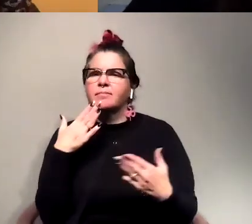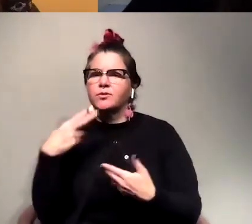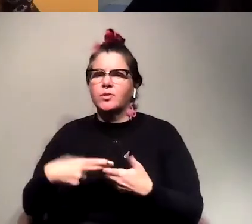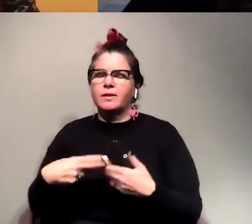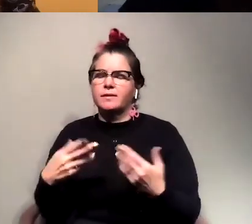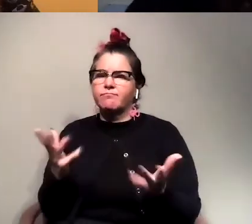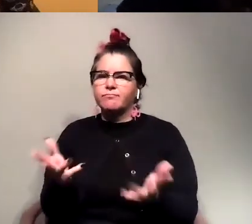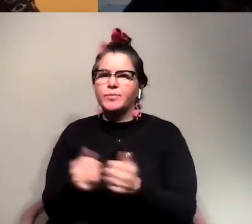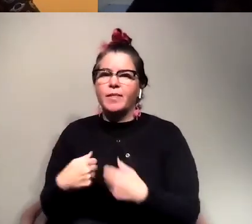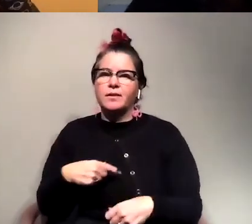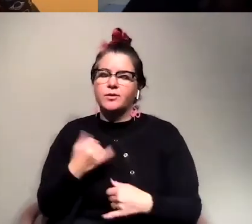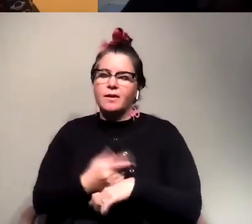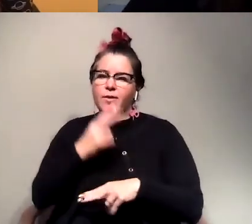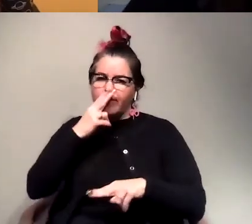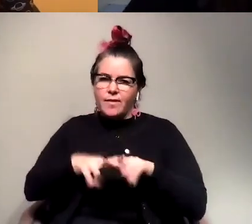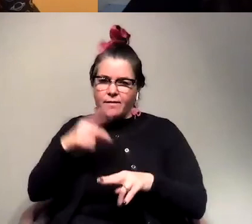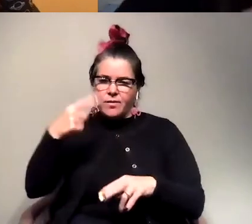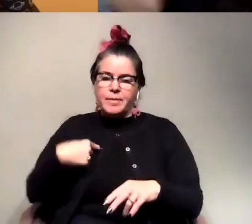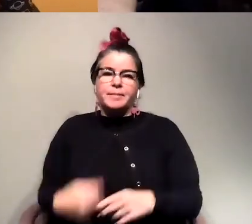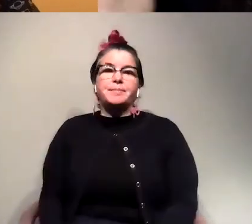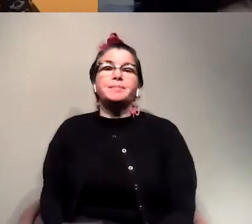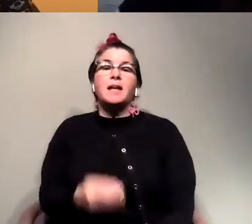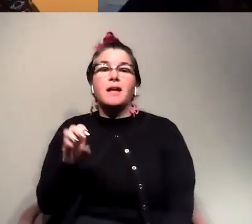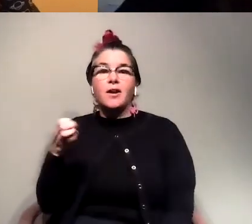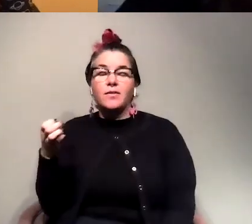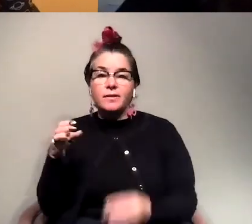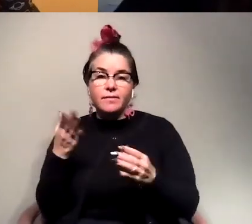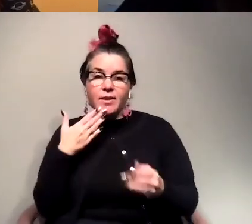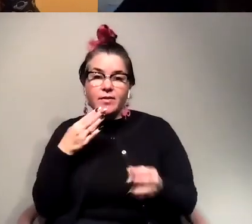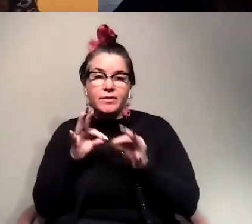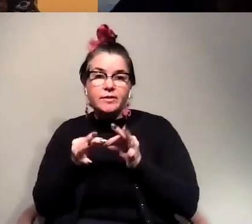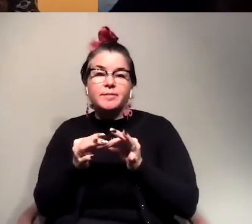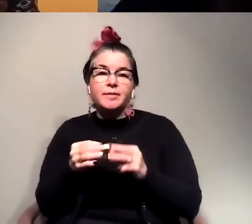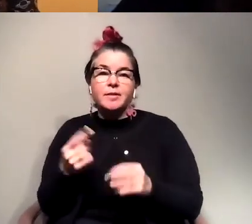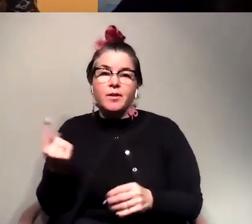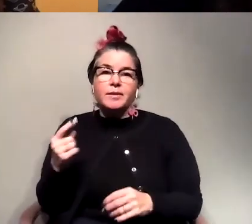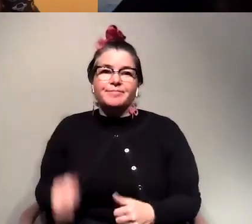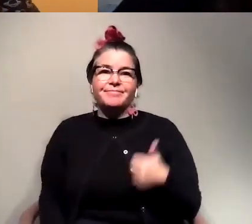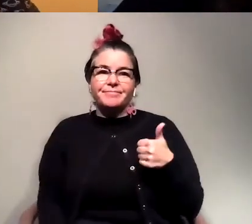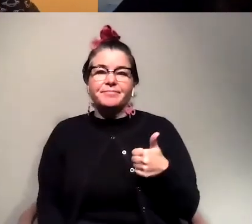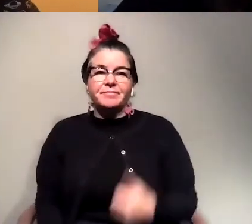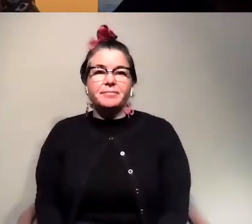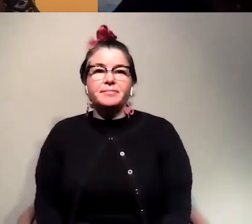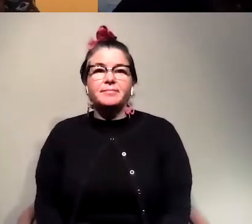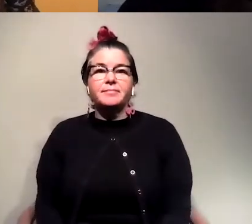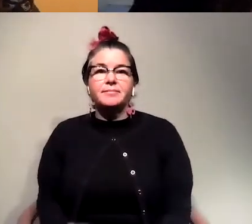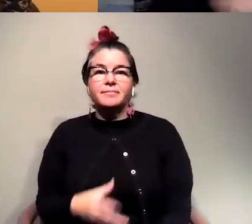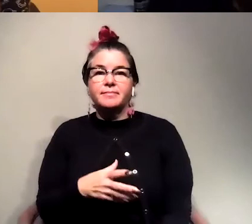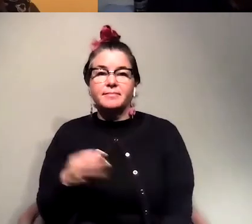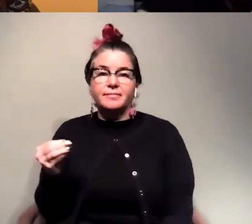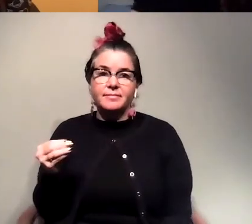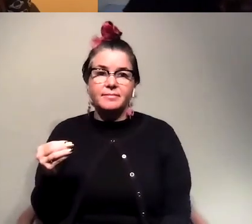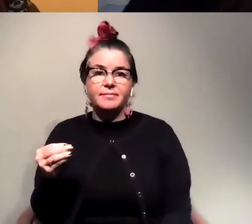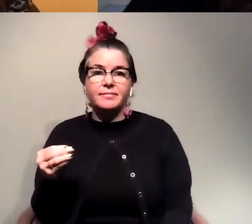talking to us today. This was super fun for me. And Erin, thank you for signing for us as always. And for everybody,